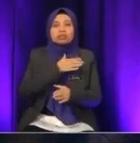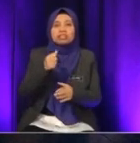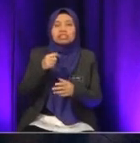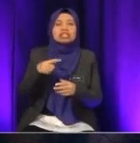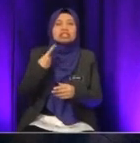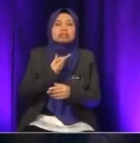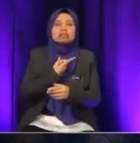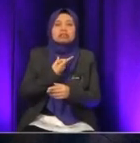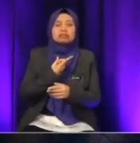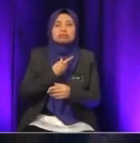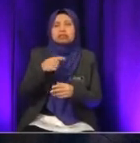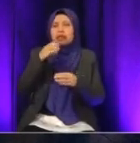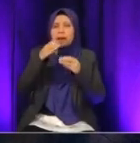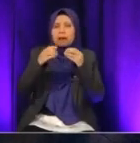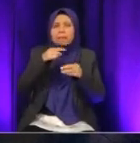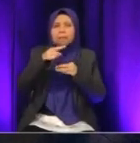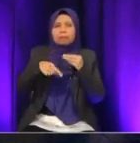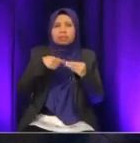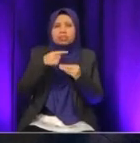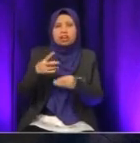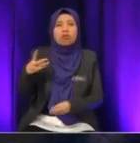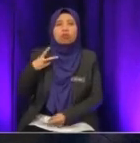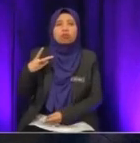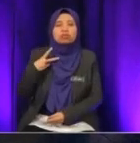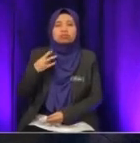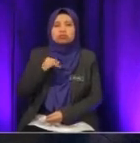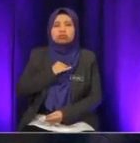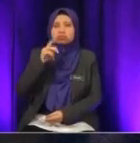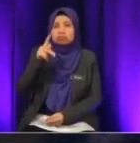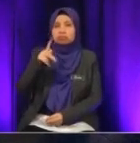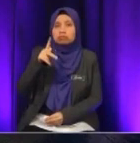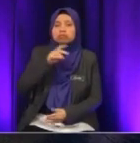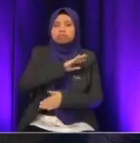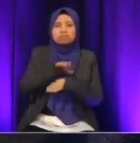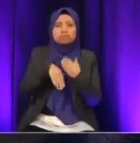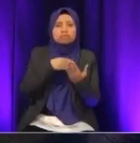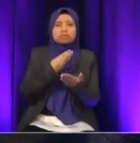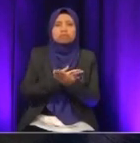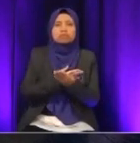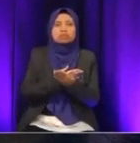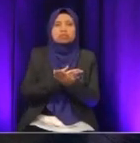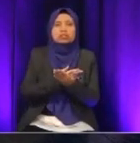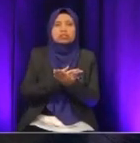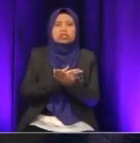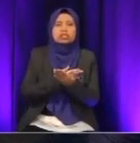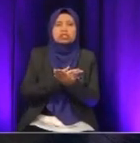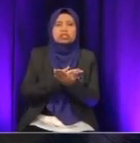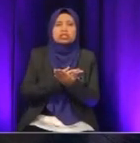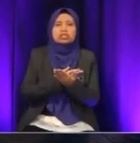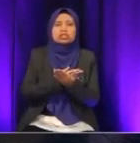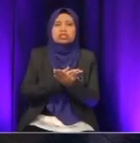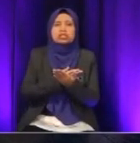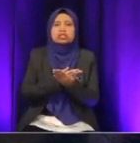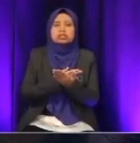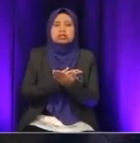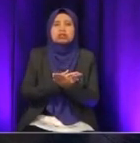All right. Pretty much speaking about volunteering, right? Because I'm sure, can we go to the previous slide? Yes, sure. Although it's